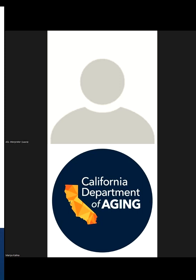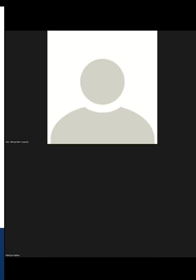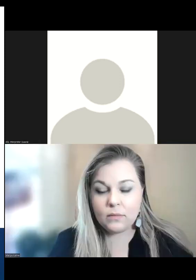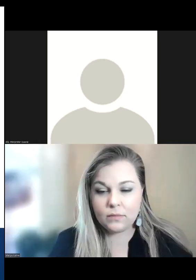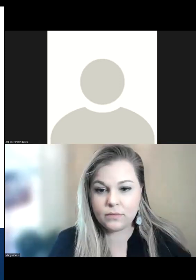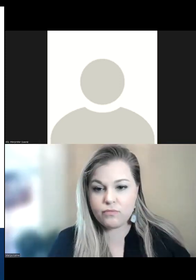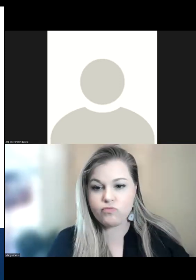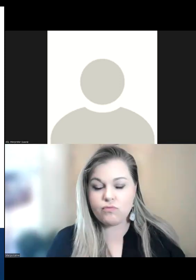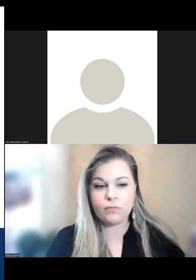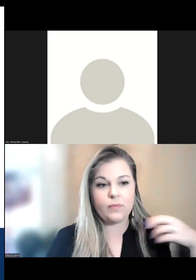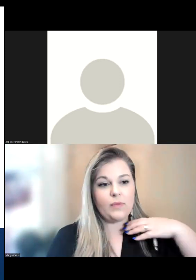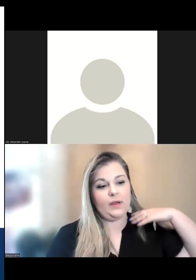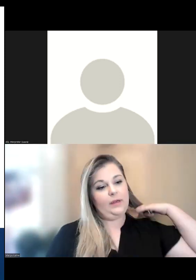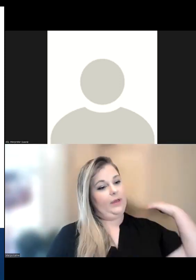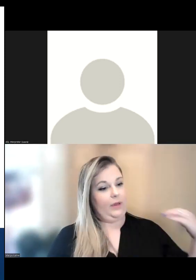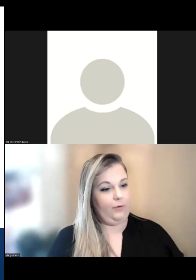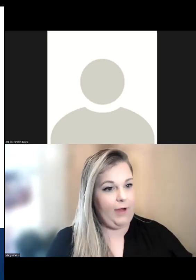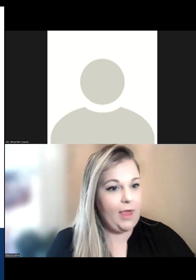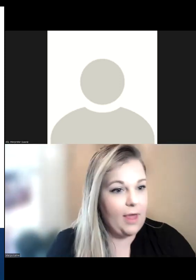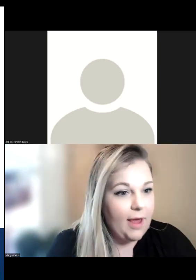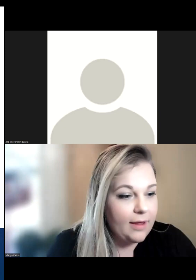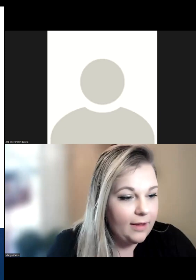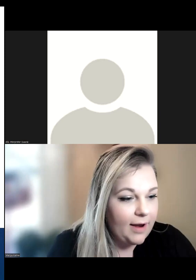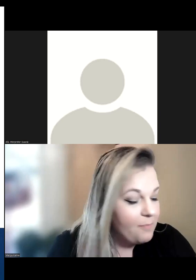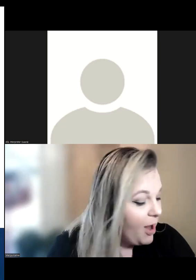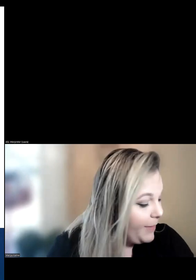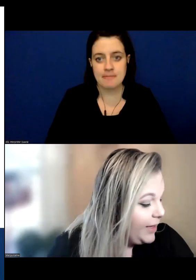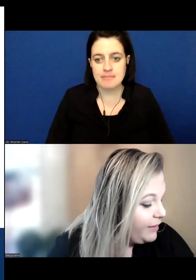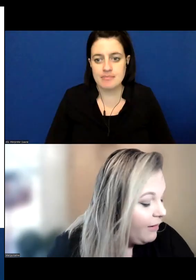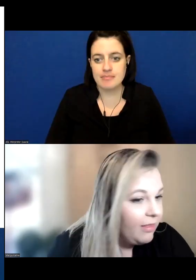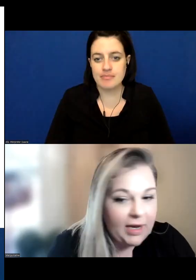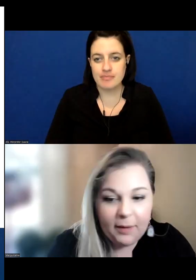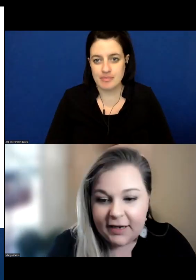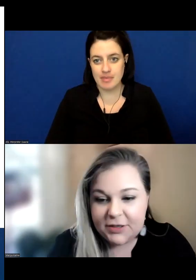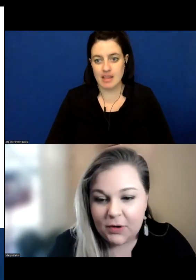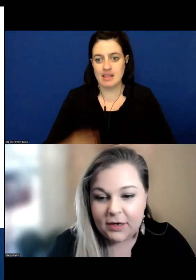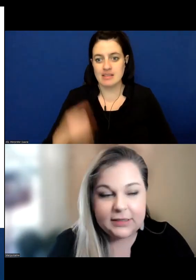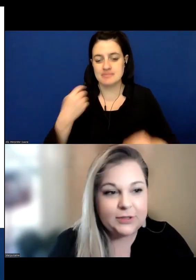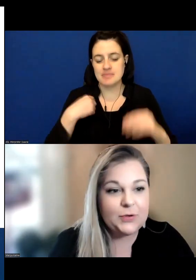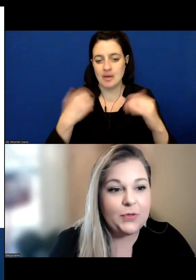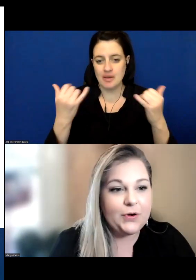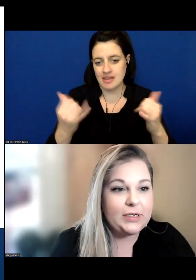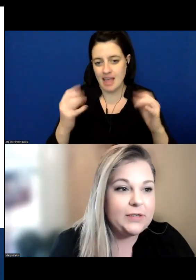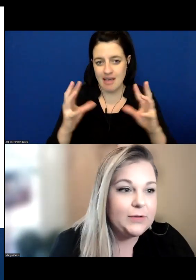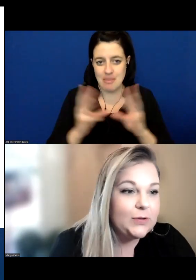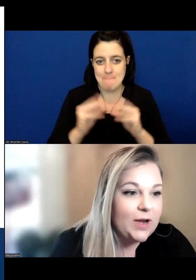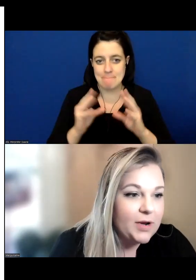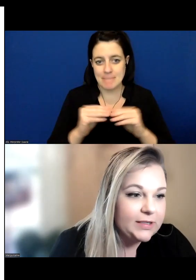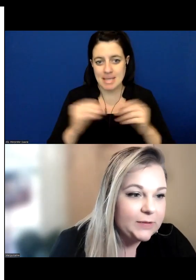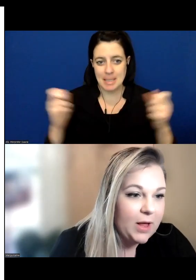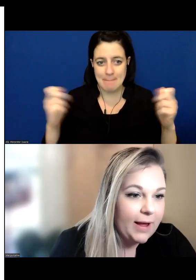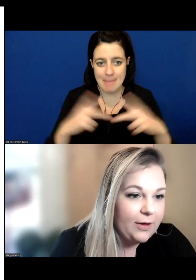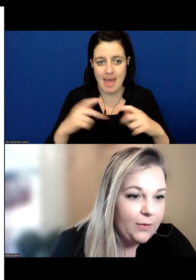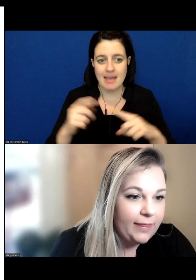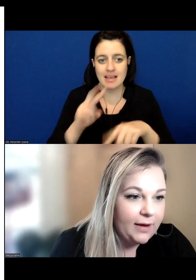will all work out. Great. And I am popping in to call the meeting back to order as it's 2:30. So Susan, I'm going